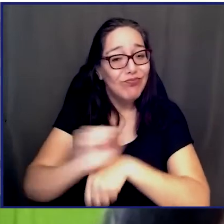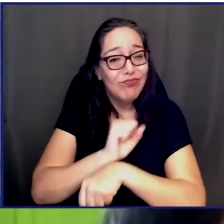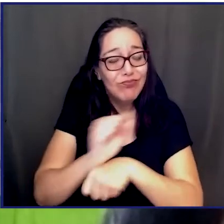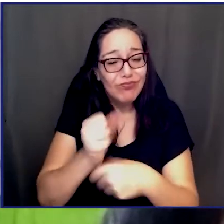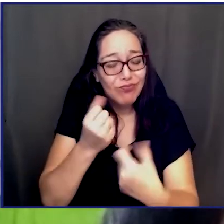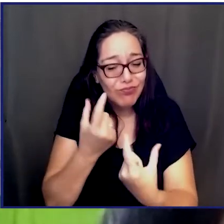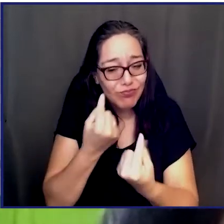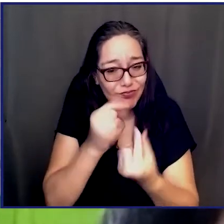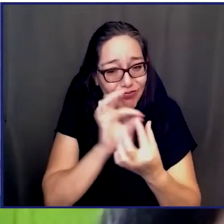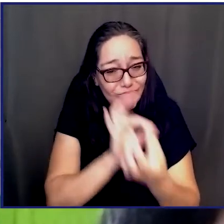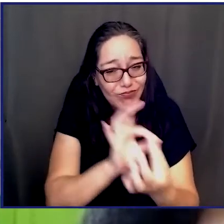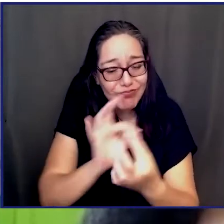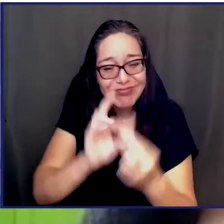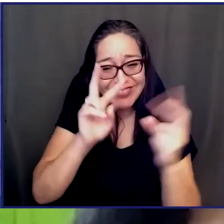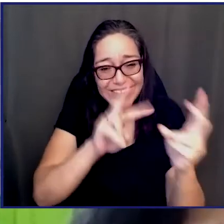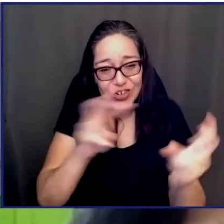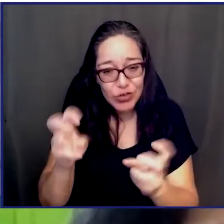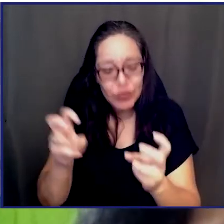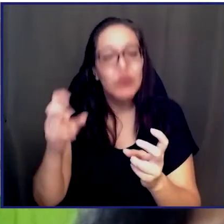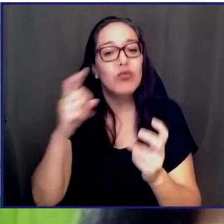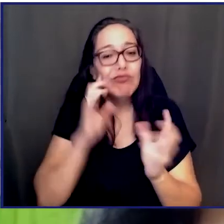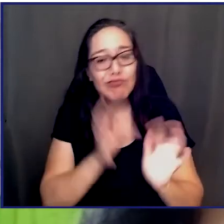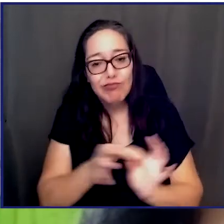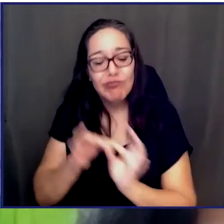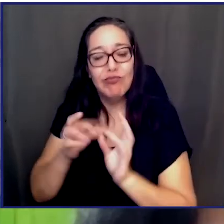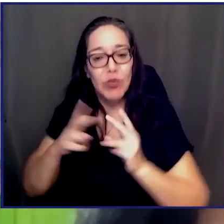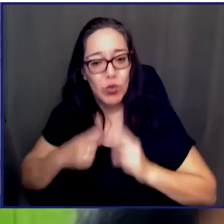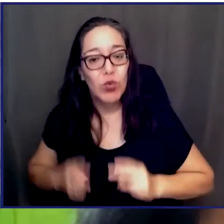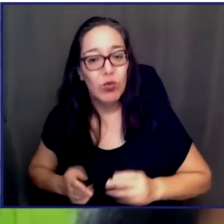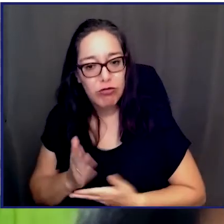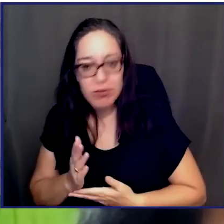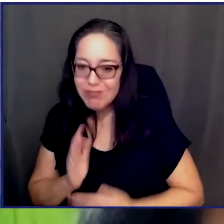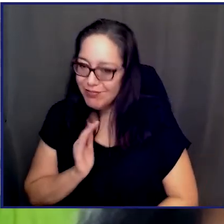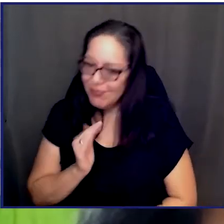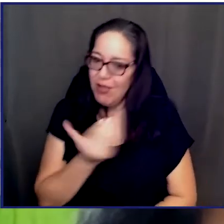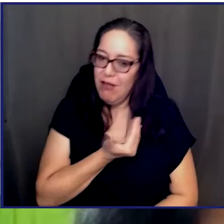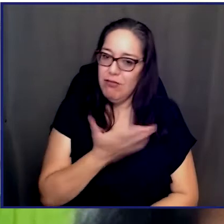abordamos temas de derechos humanos, de nuestros derechos y